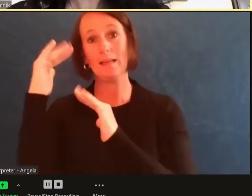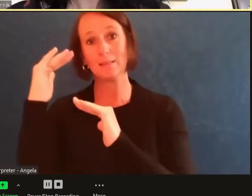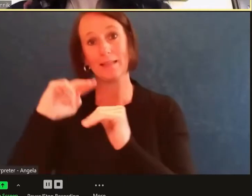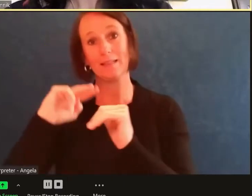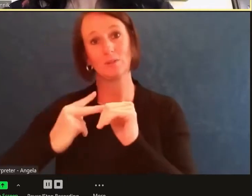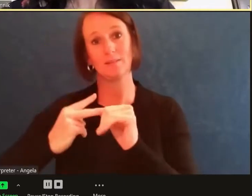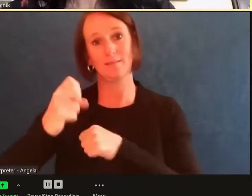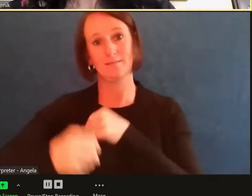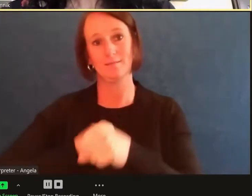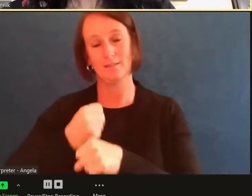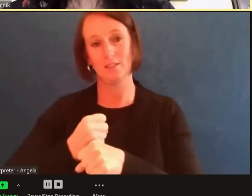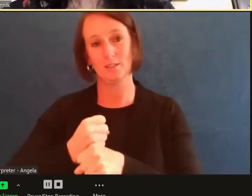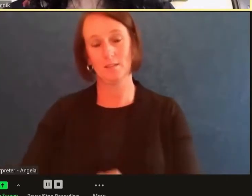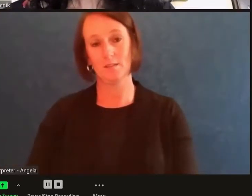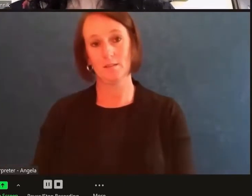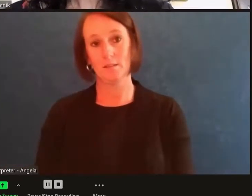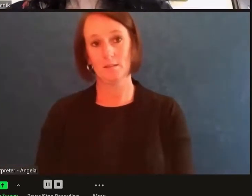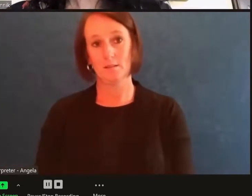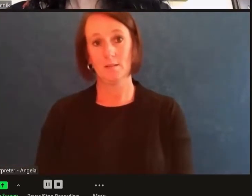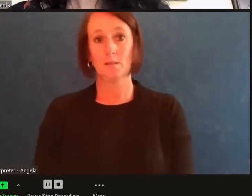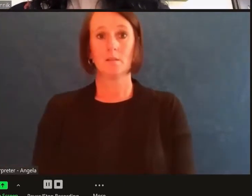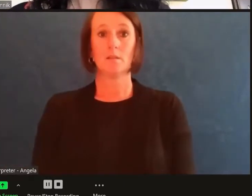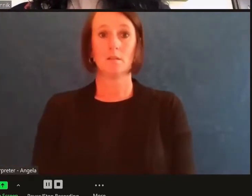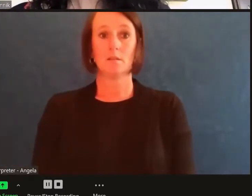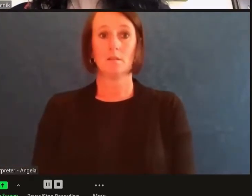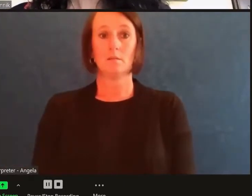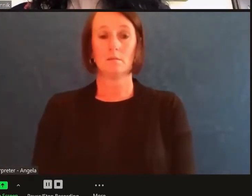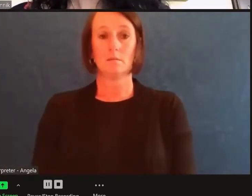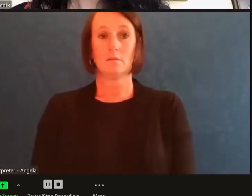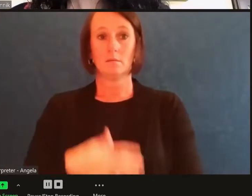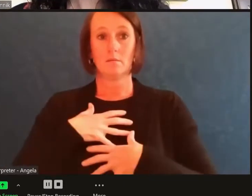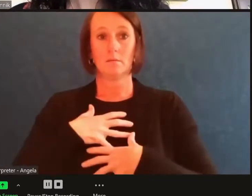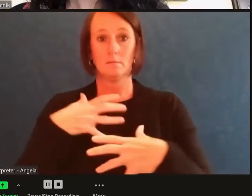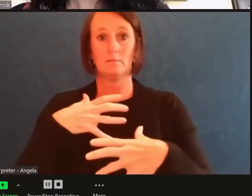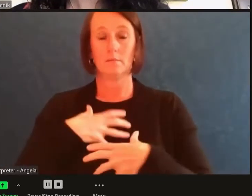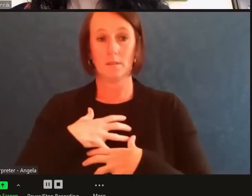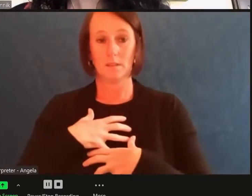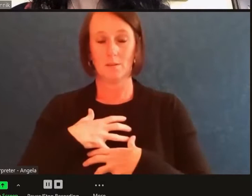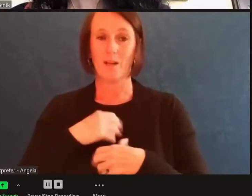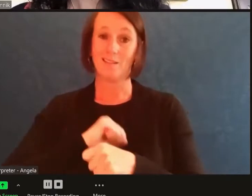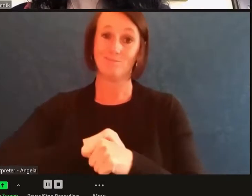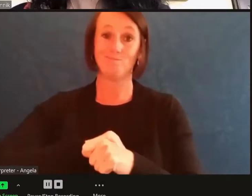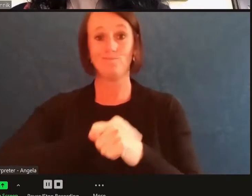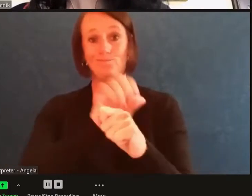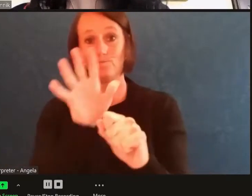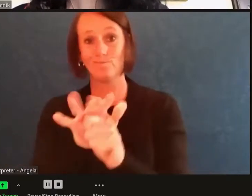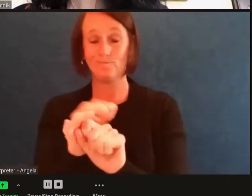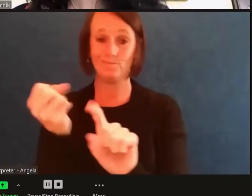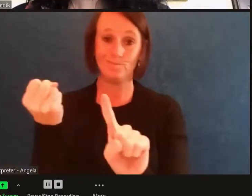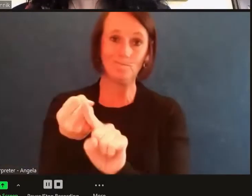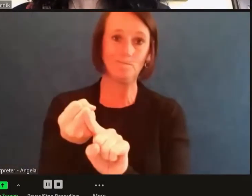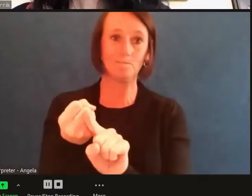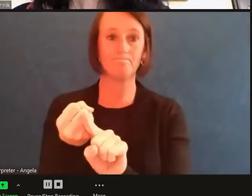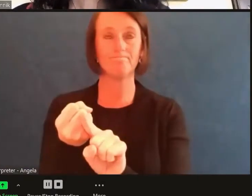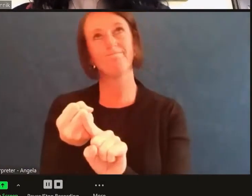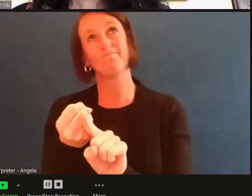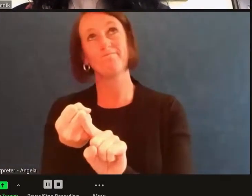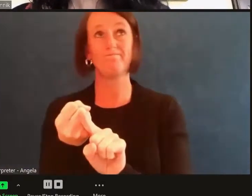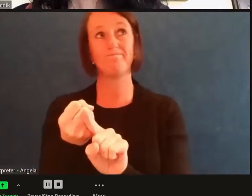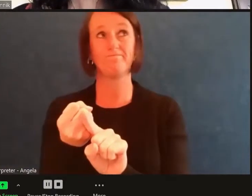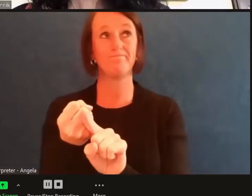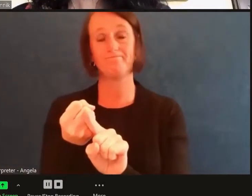2? Oh, the pandemic has made everything, what's that old